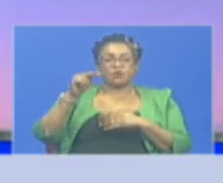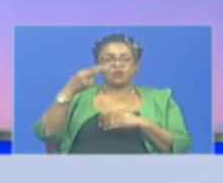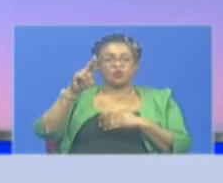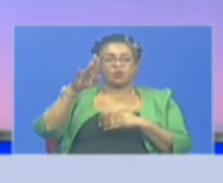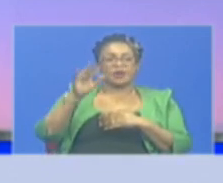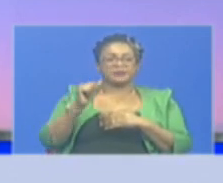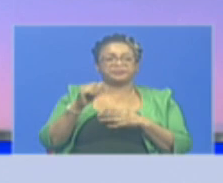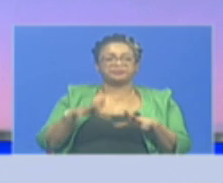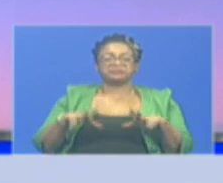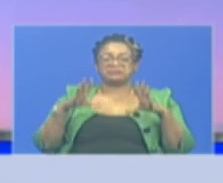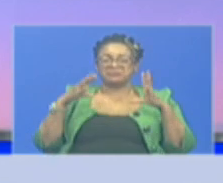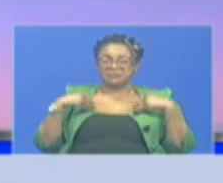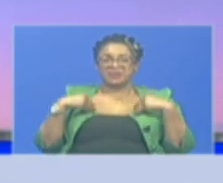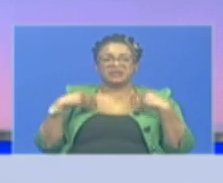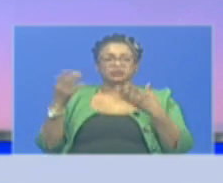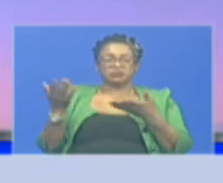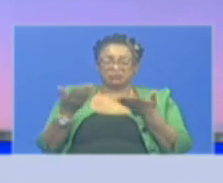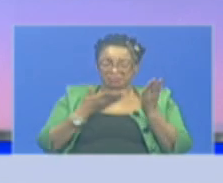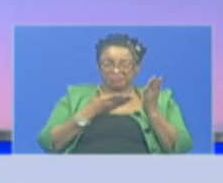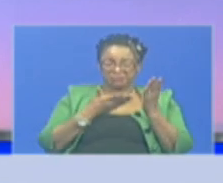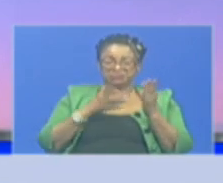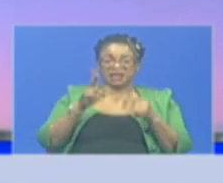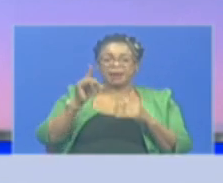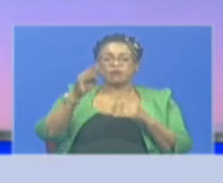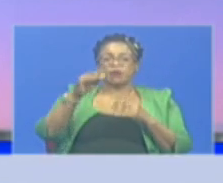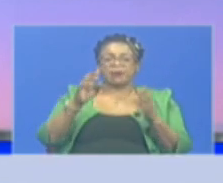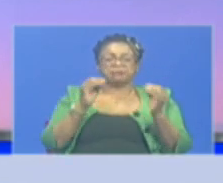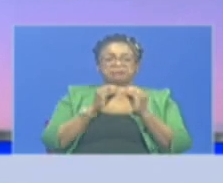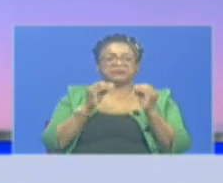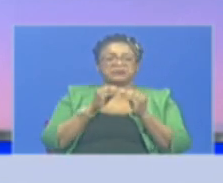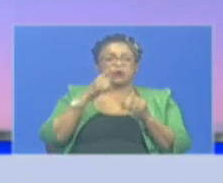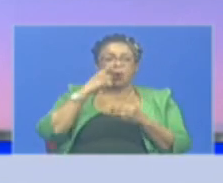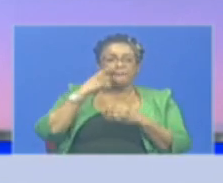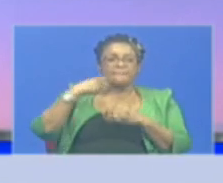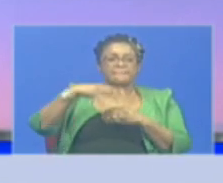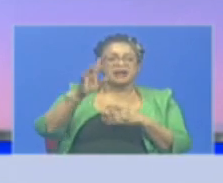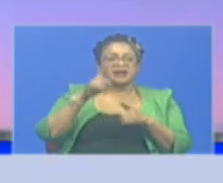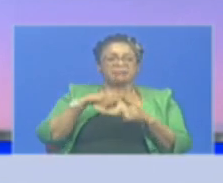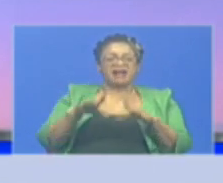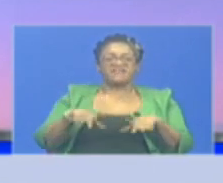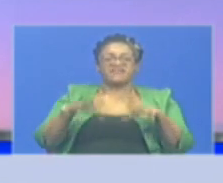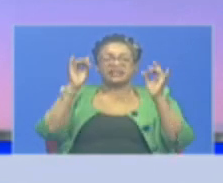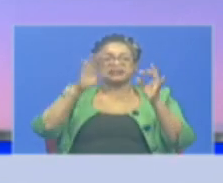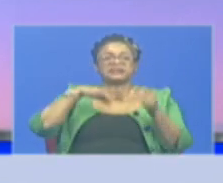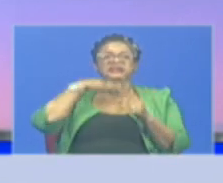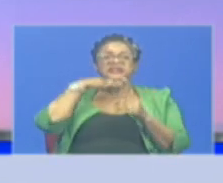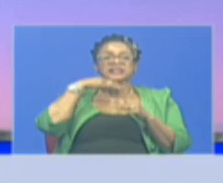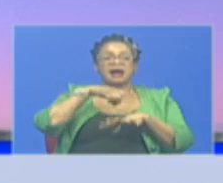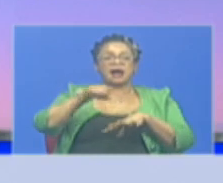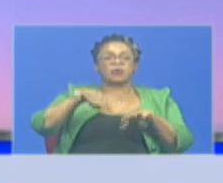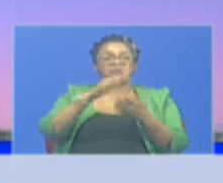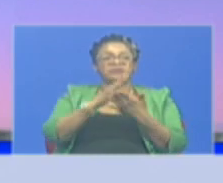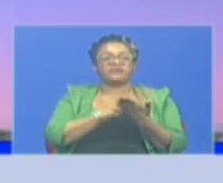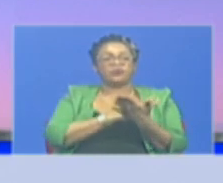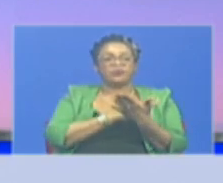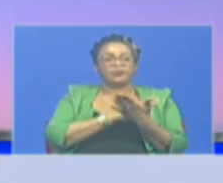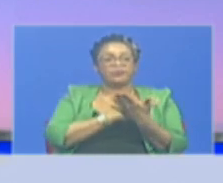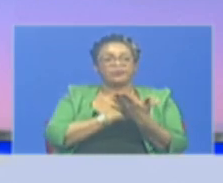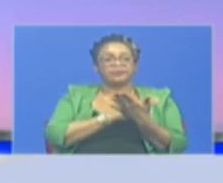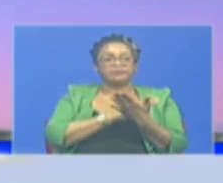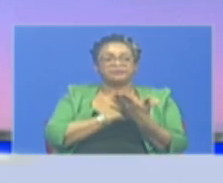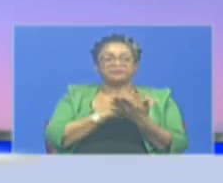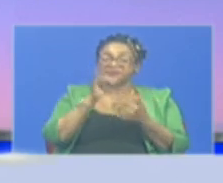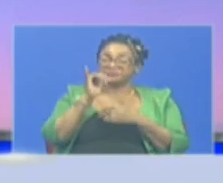entrap Kabuga for a meeting at his home, but he was found dead hours before. Well, his death was ruled as a suicide, but